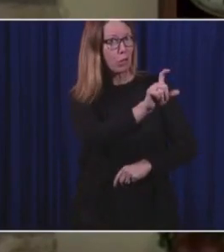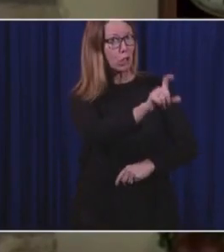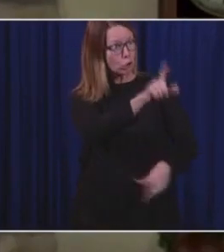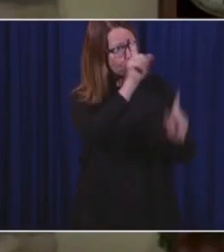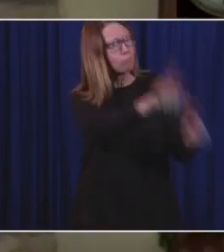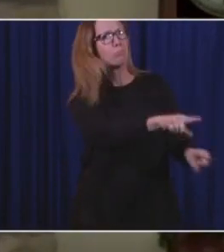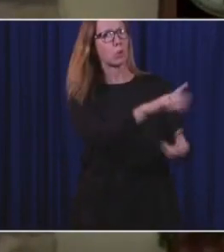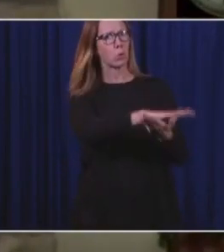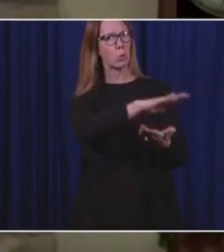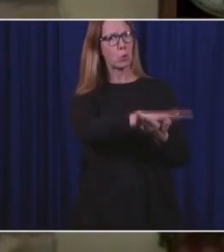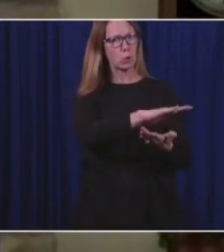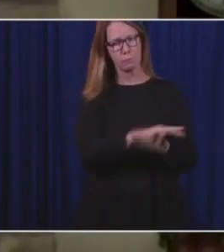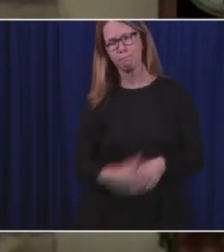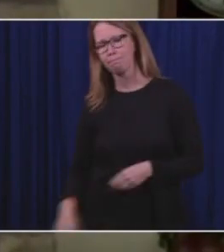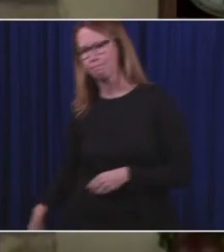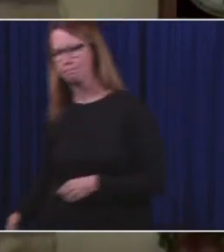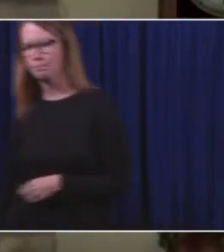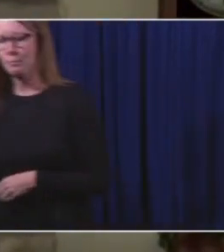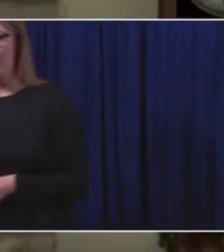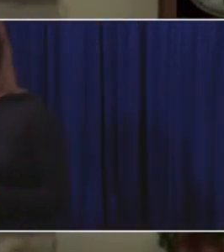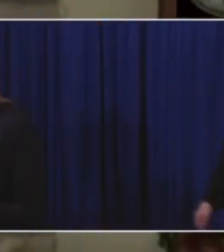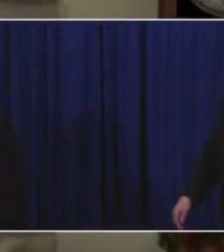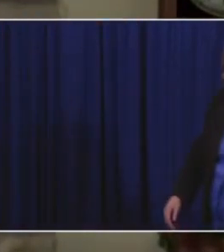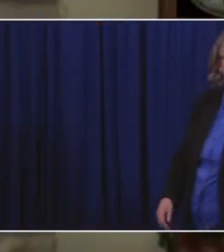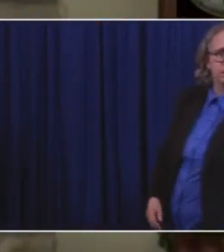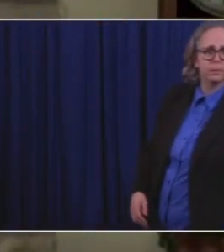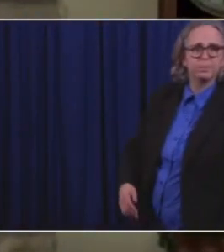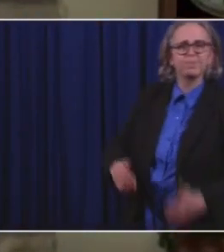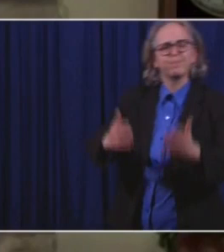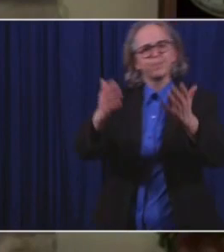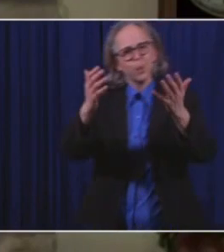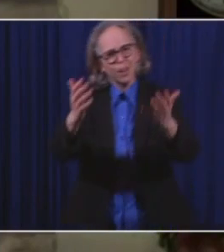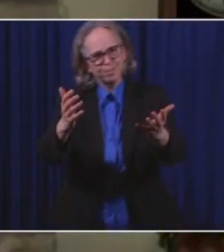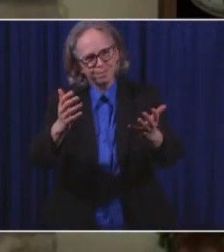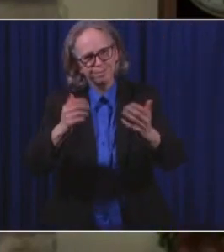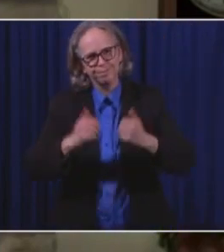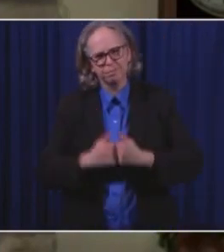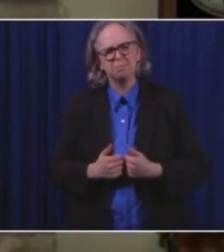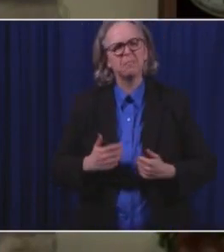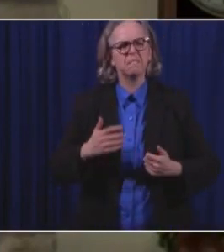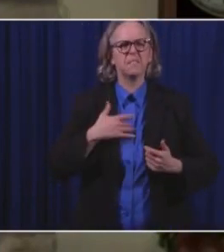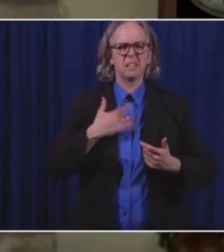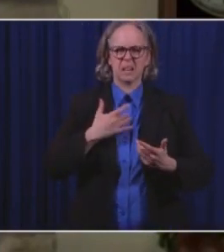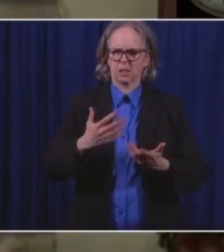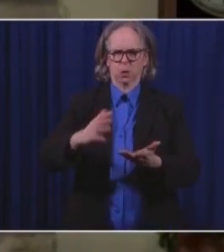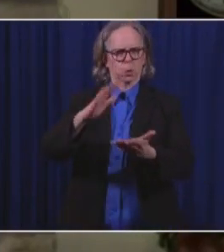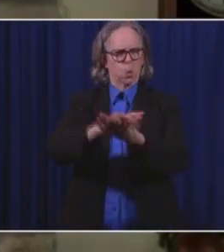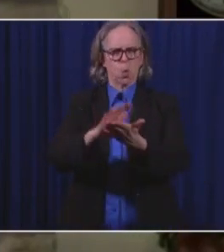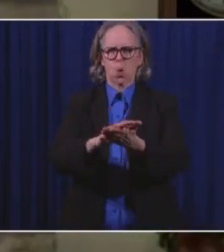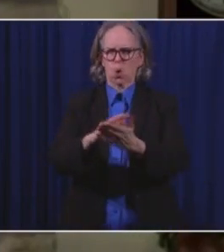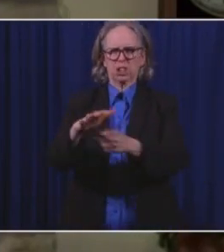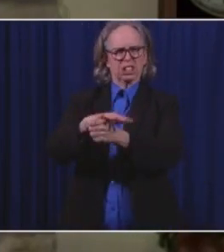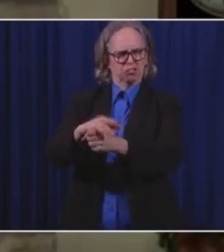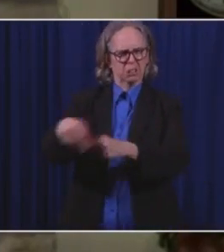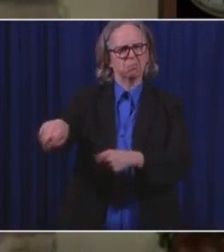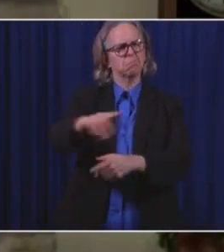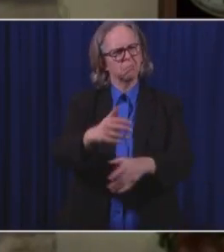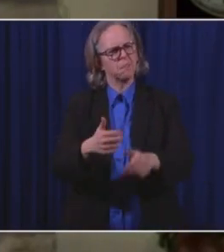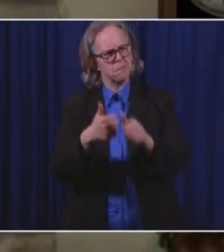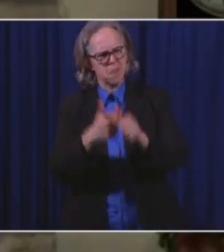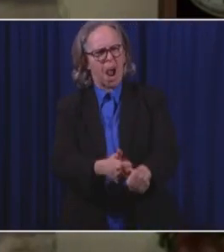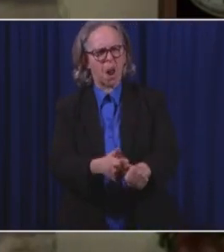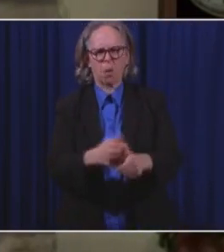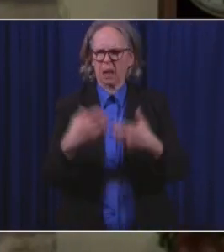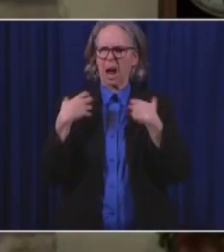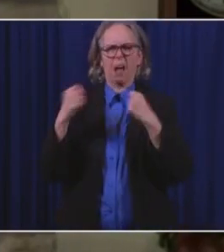Well, I think every school district is listening to to their local Department of Health, and I would advise them to listen to them.